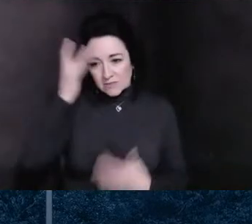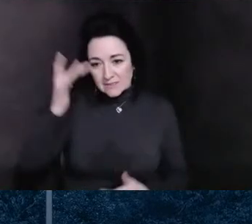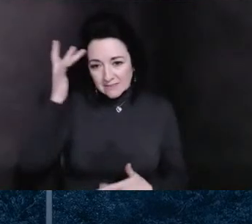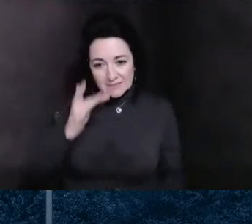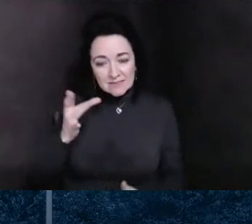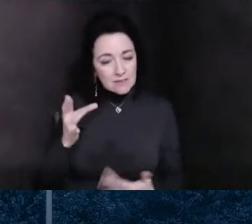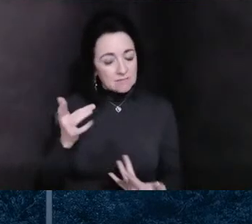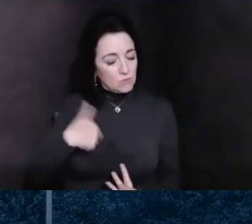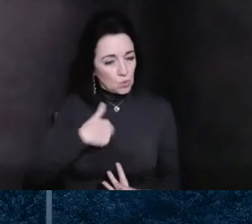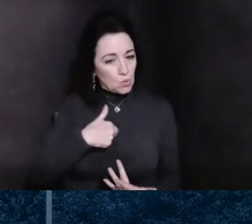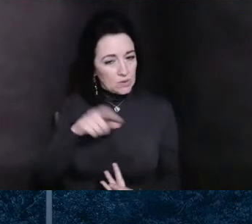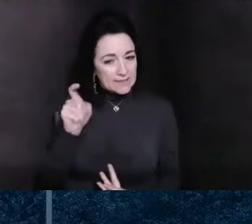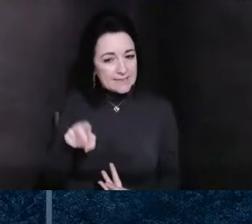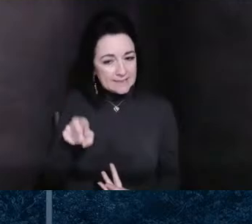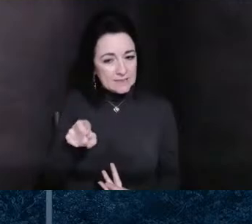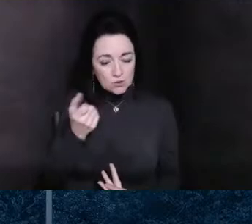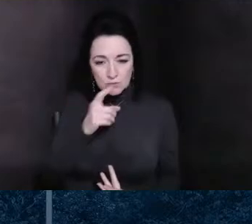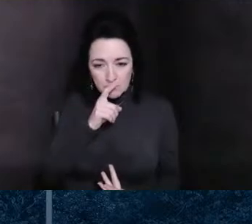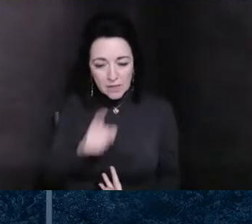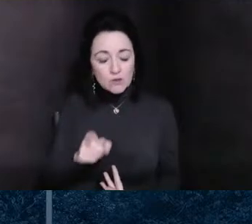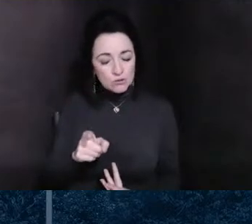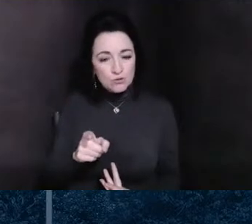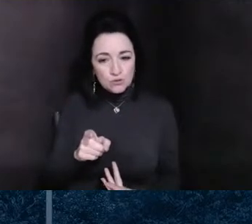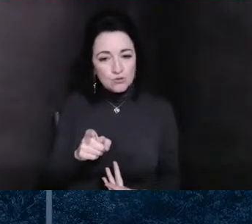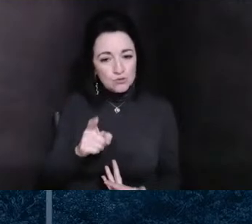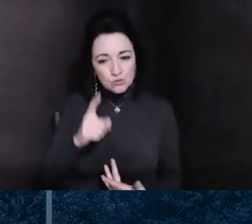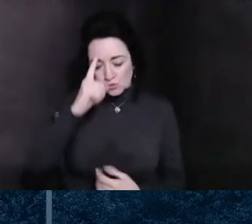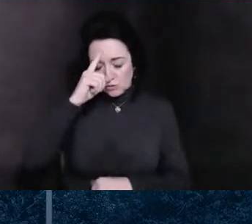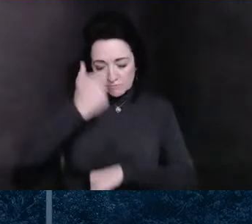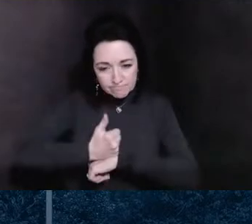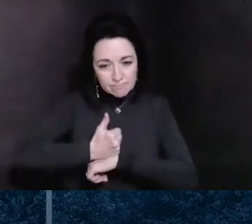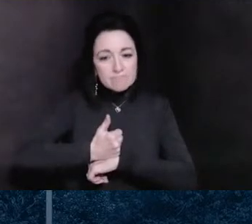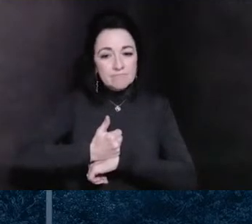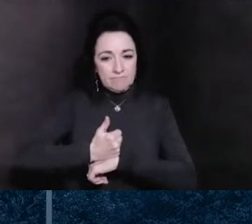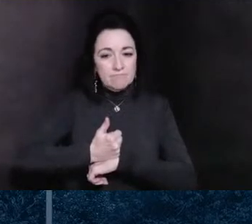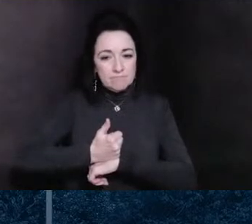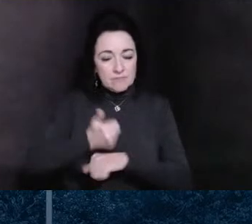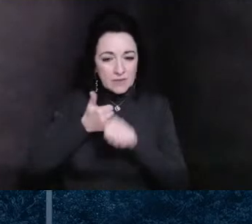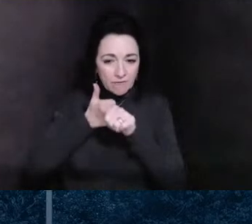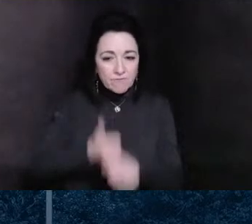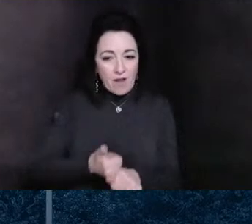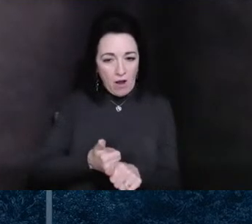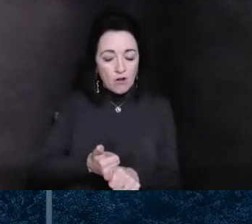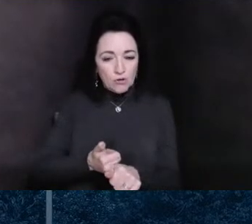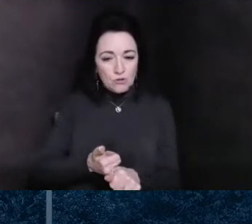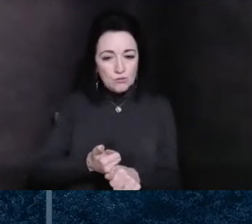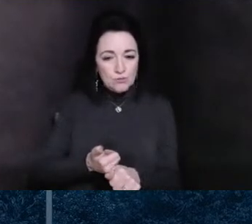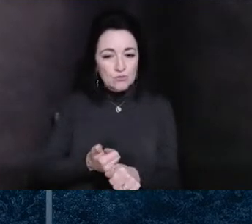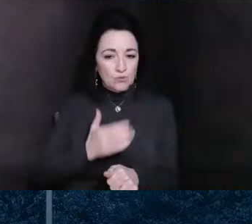tracker. As the governor said, we are really excited that we're now at